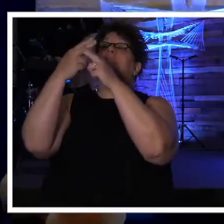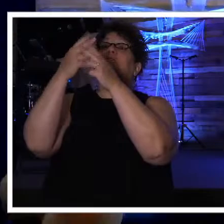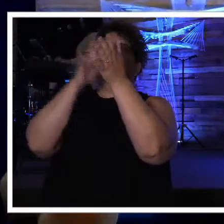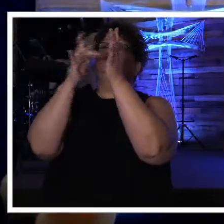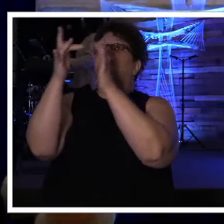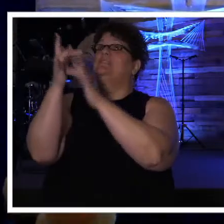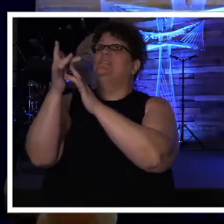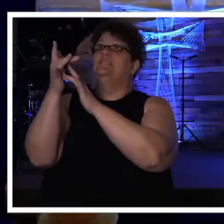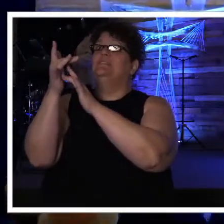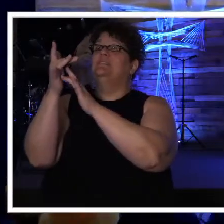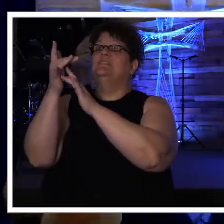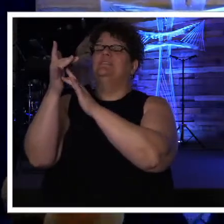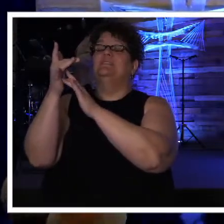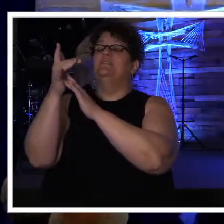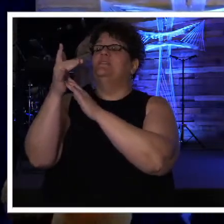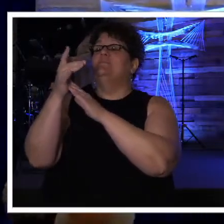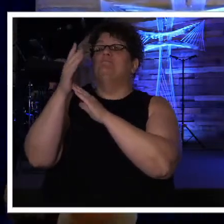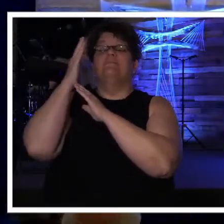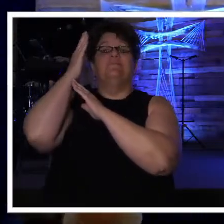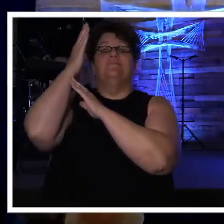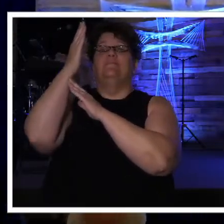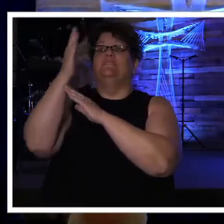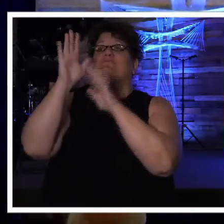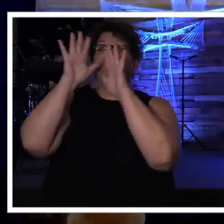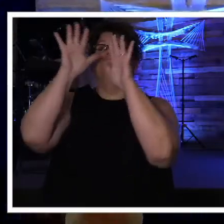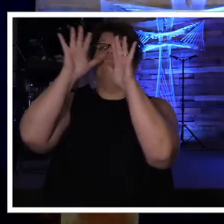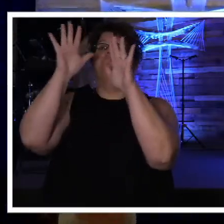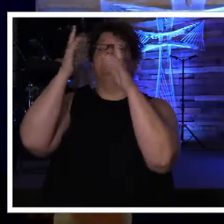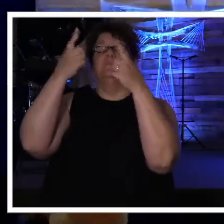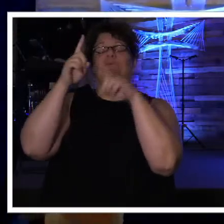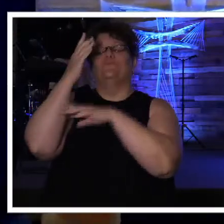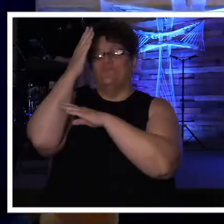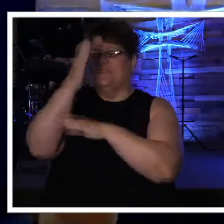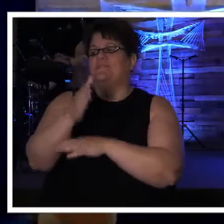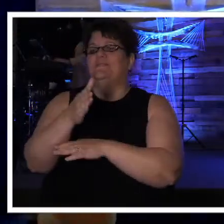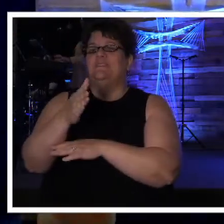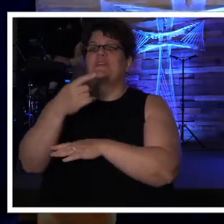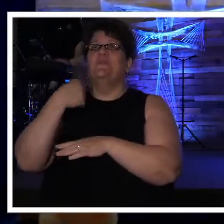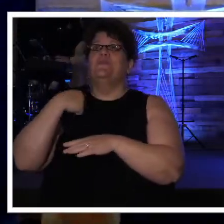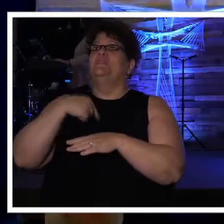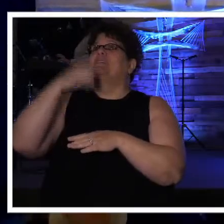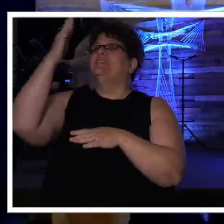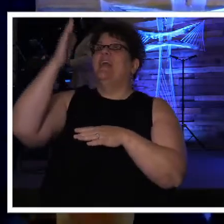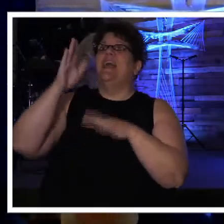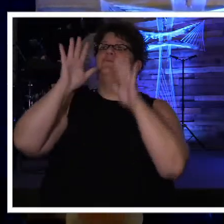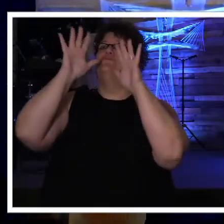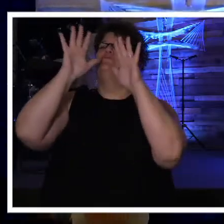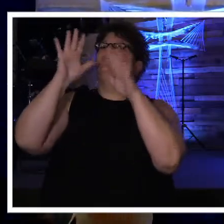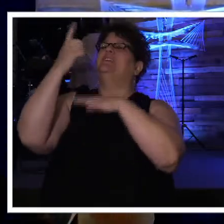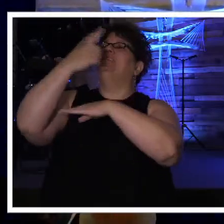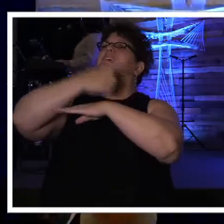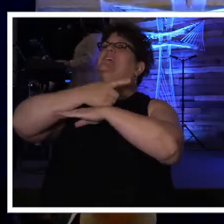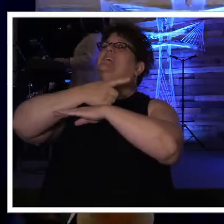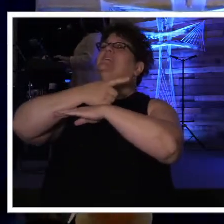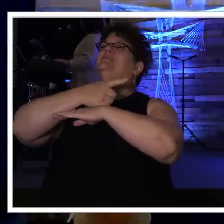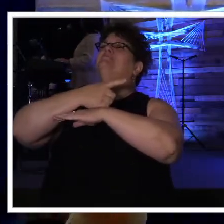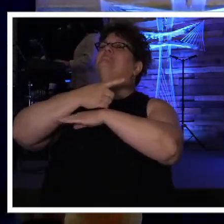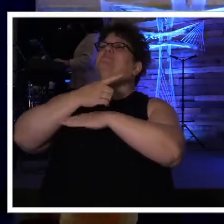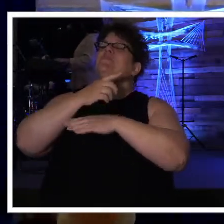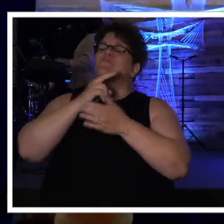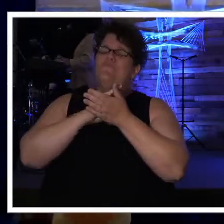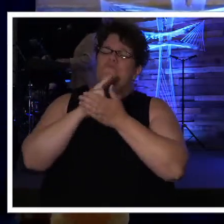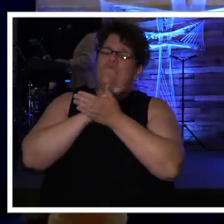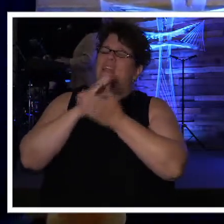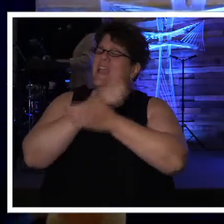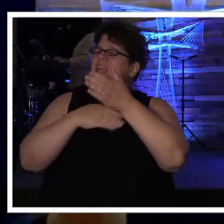The best is yet to come. Amen. So let's believe God for great things. We have hope in Him. The best is yet to come when